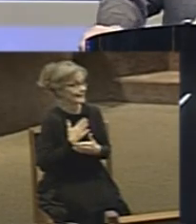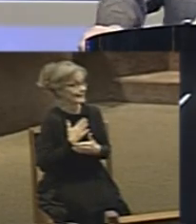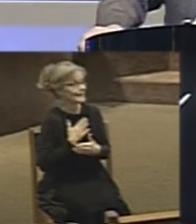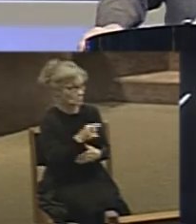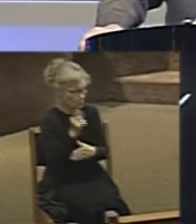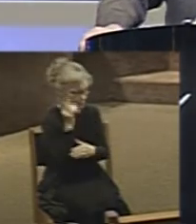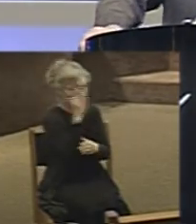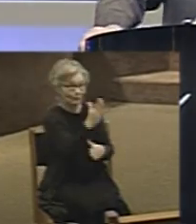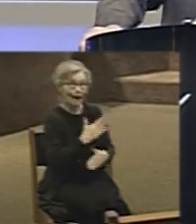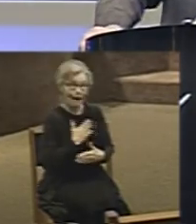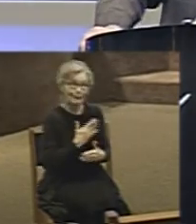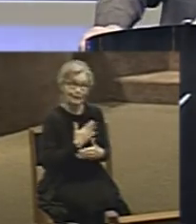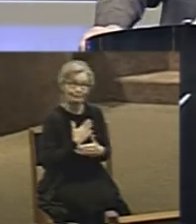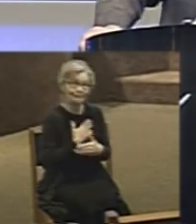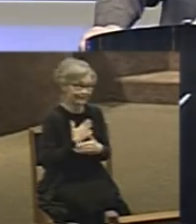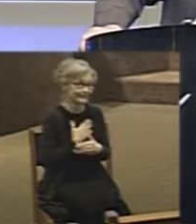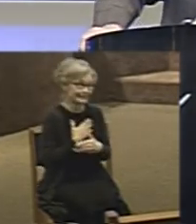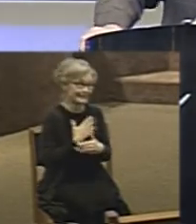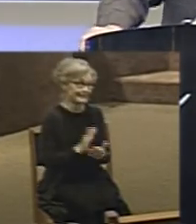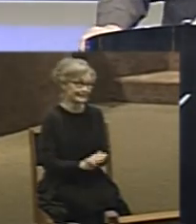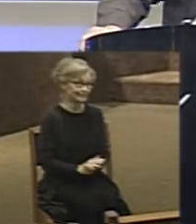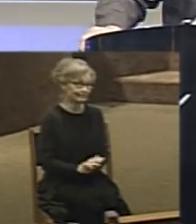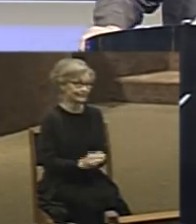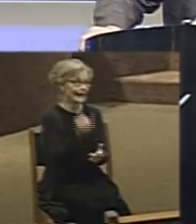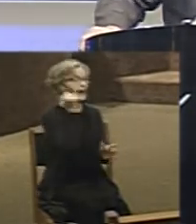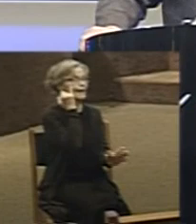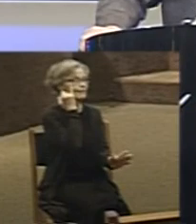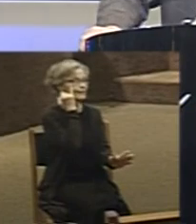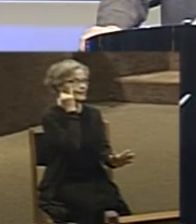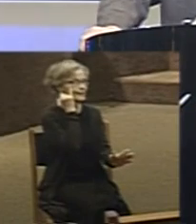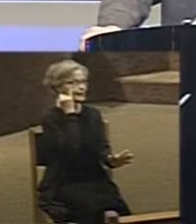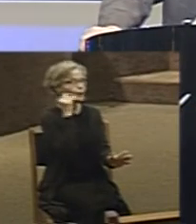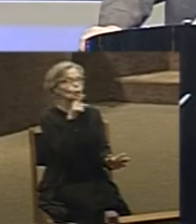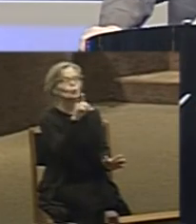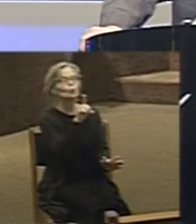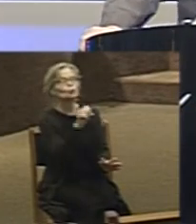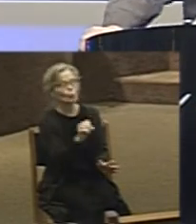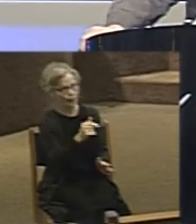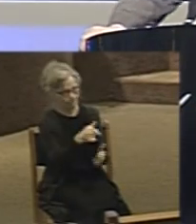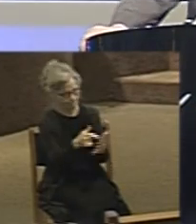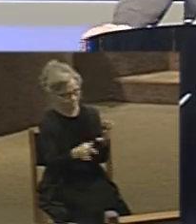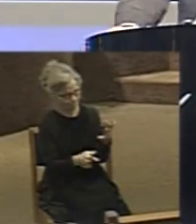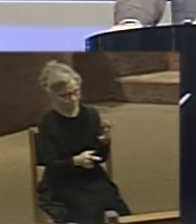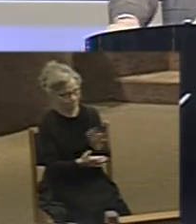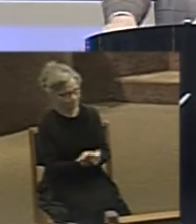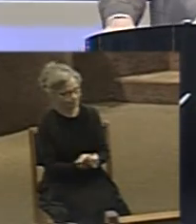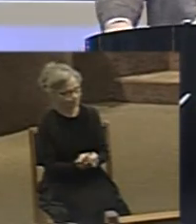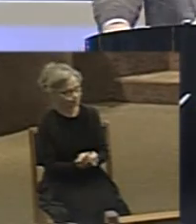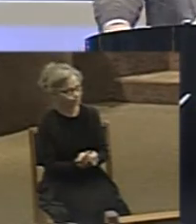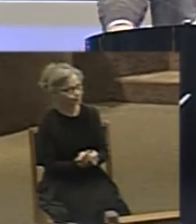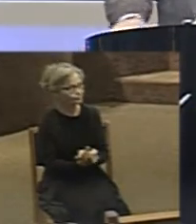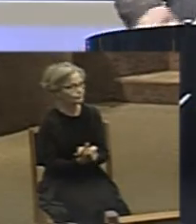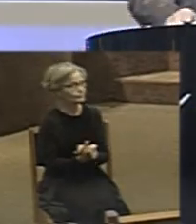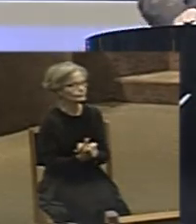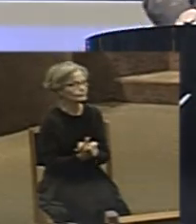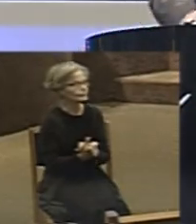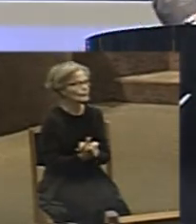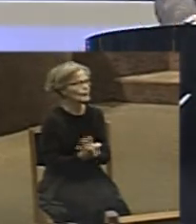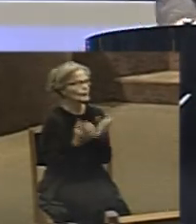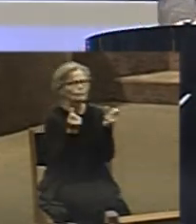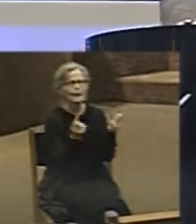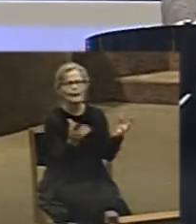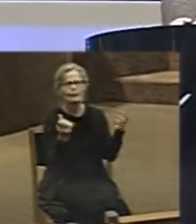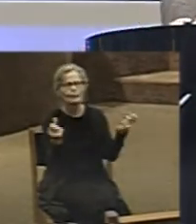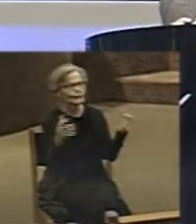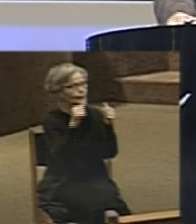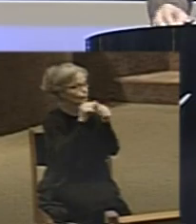happy are ye if ye do them. Indeed, the unbelievable blessings that are